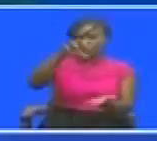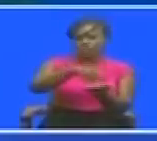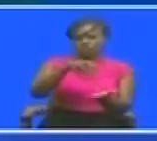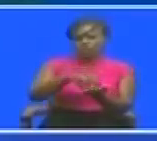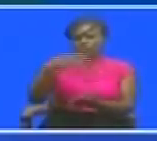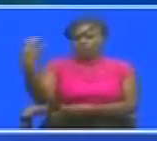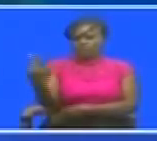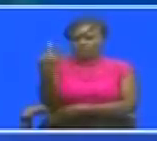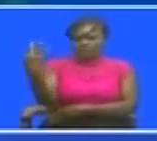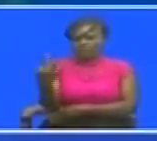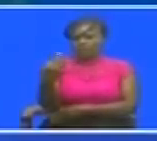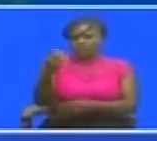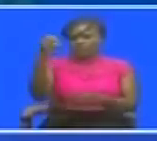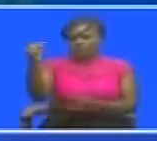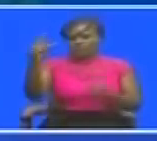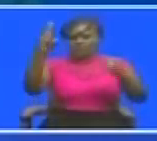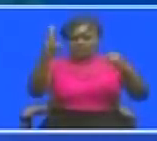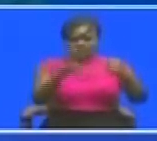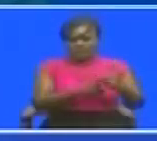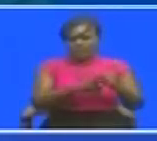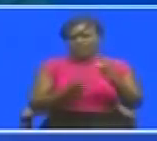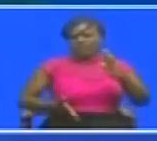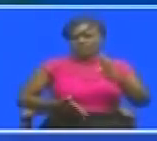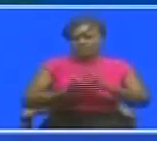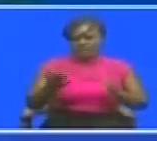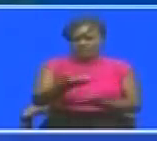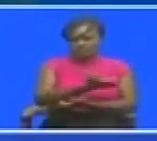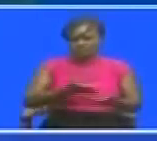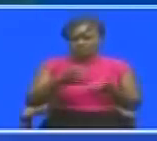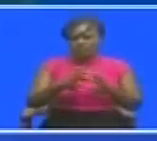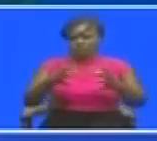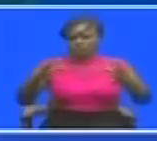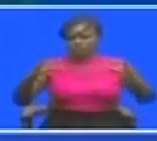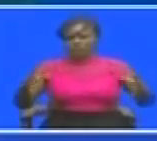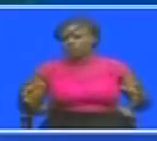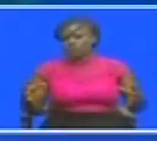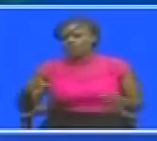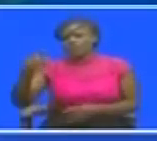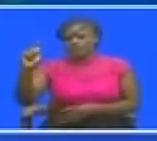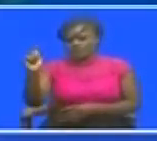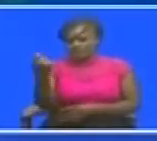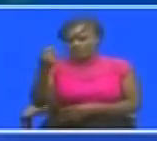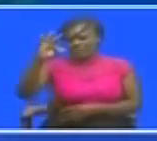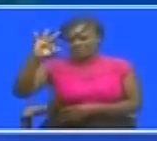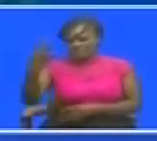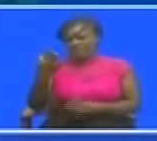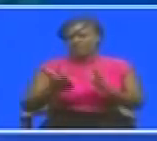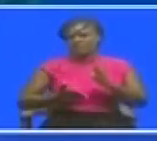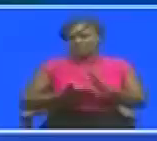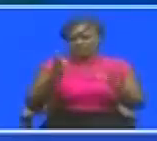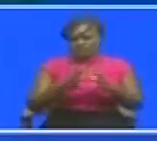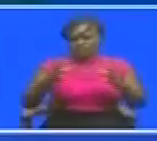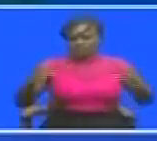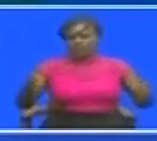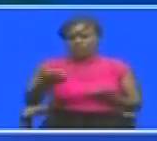March. Of the 57 fastest growing economies ranked by Bloomberg, Kenya was the third fastest growing